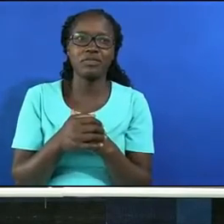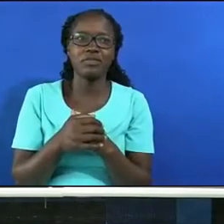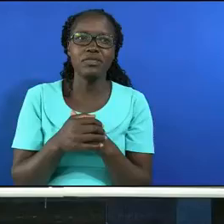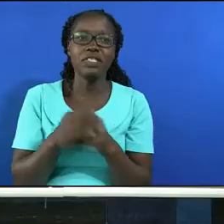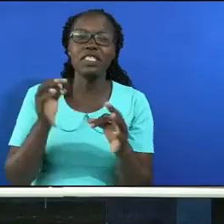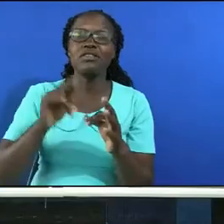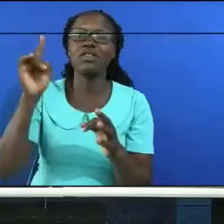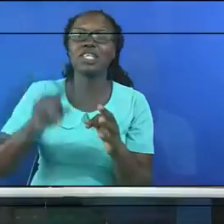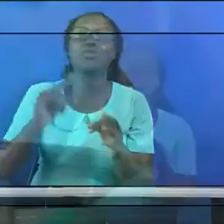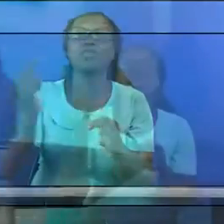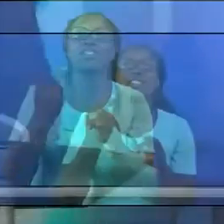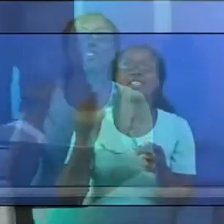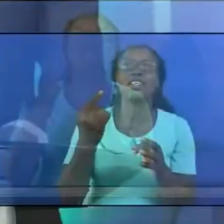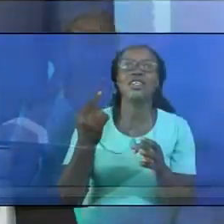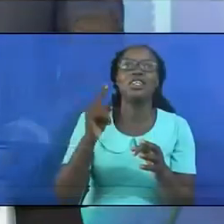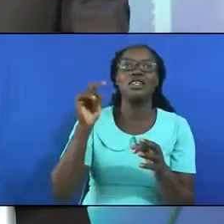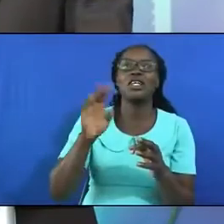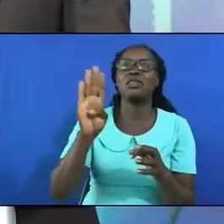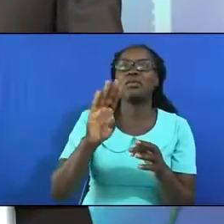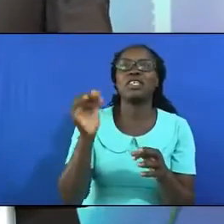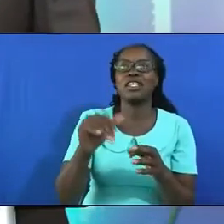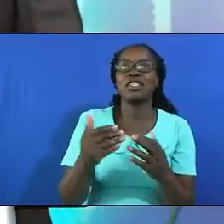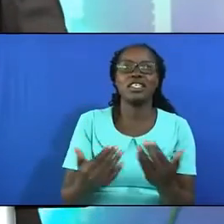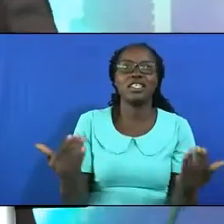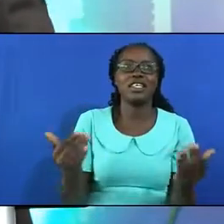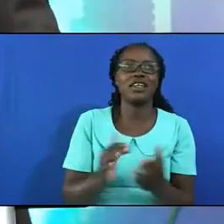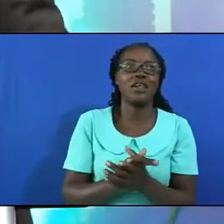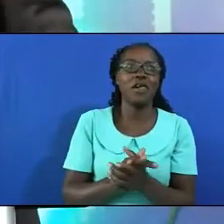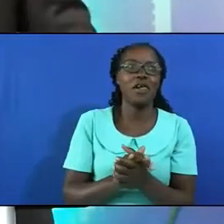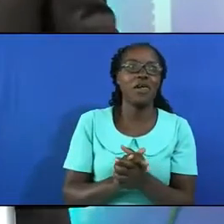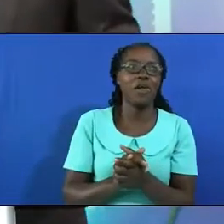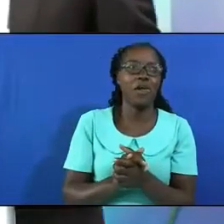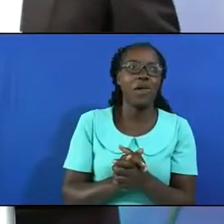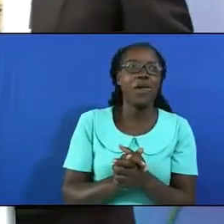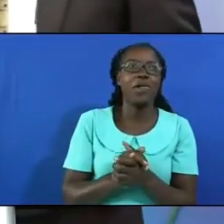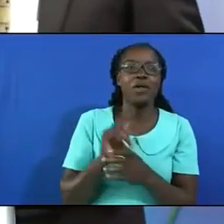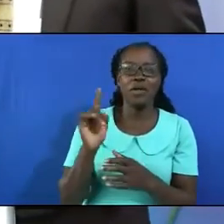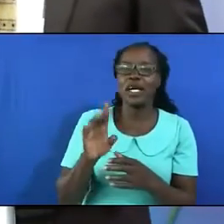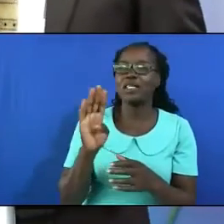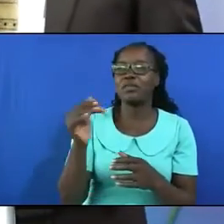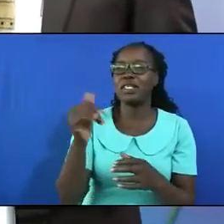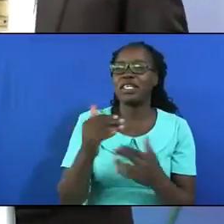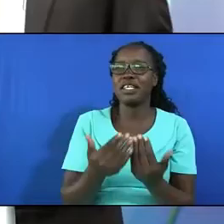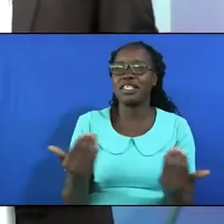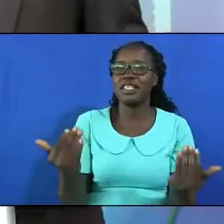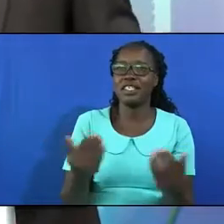Because if you can't be single... I can't hear you. If you can't be single,